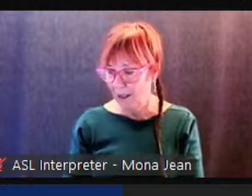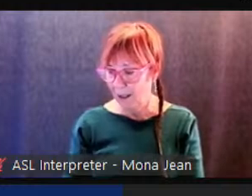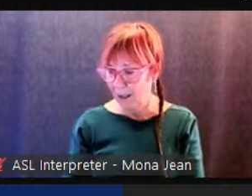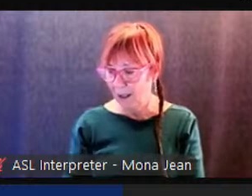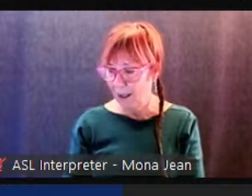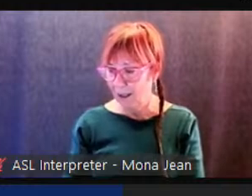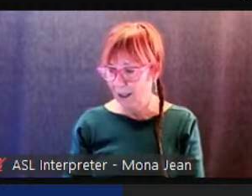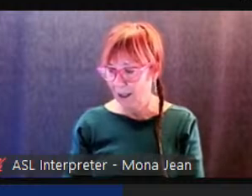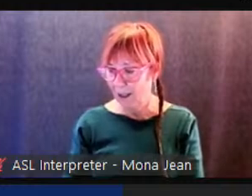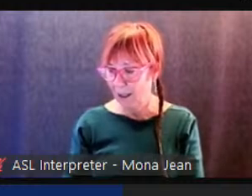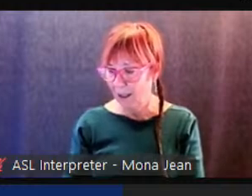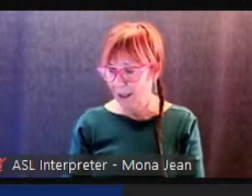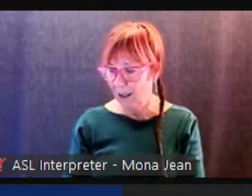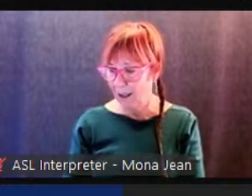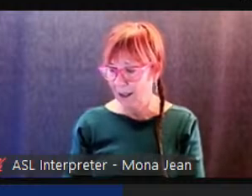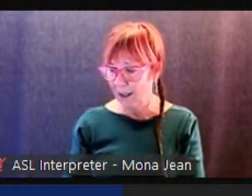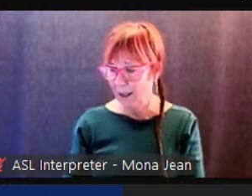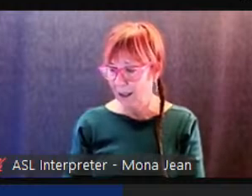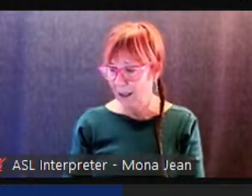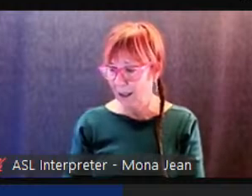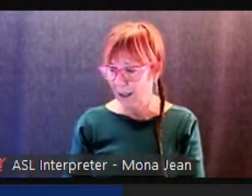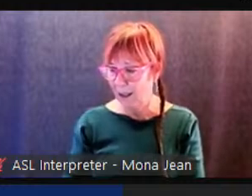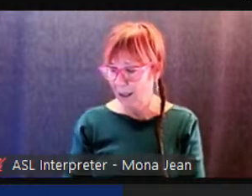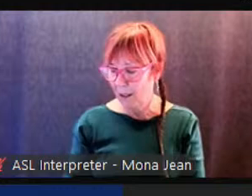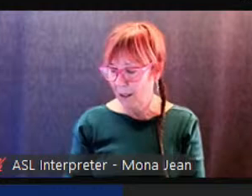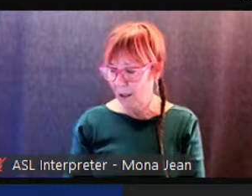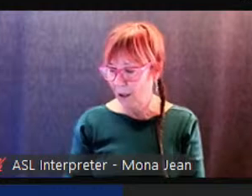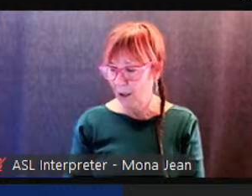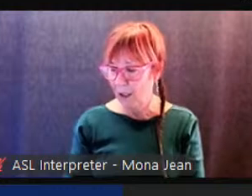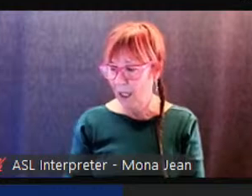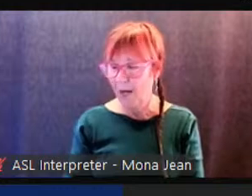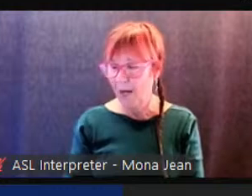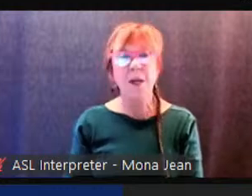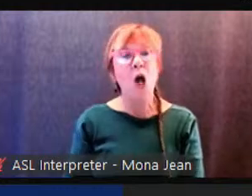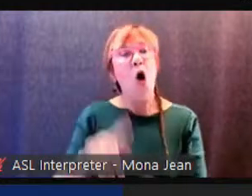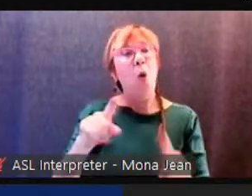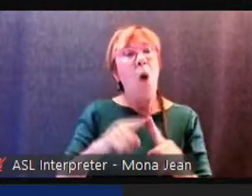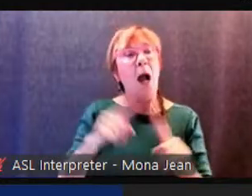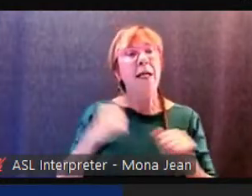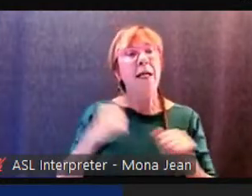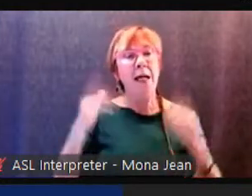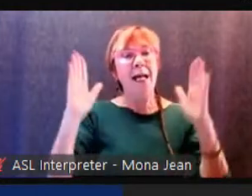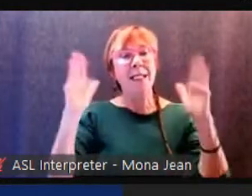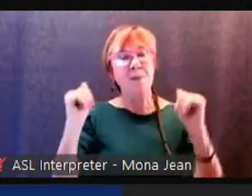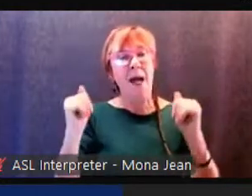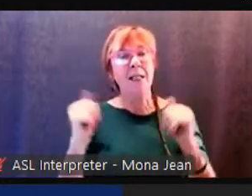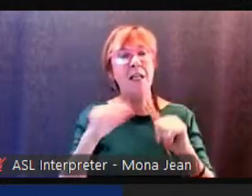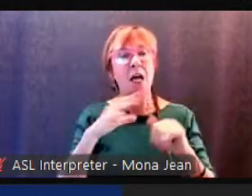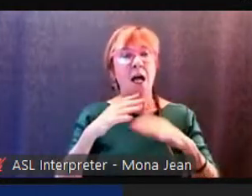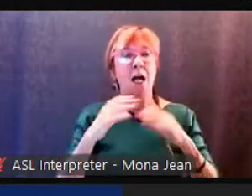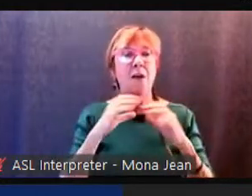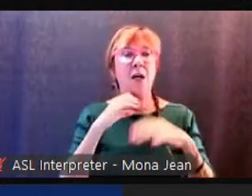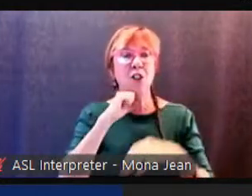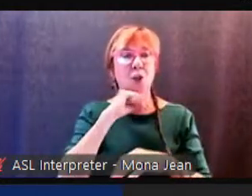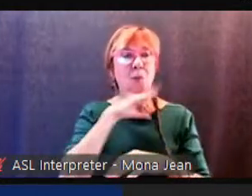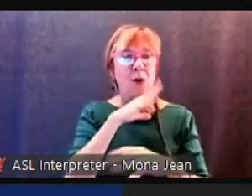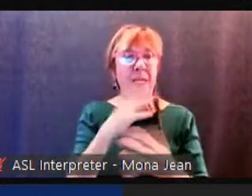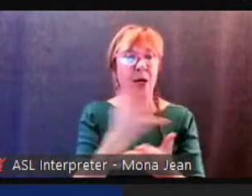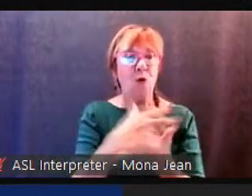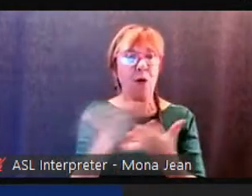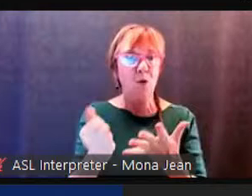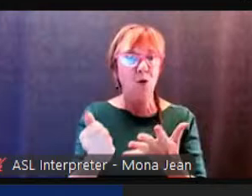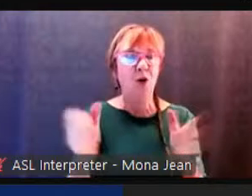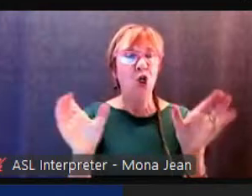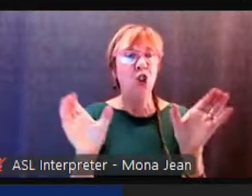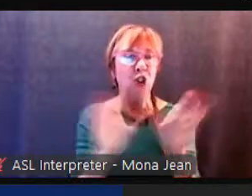is, when can Altadena residents expect debris removal completion certificates? So we'll take a